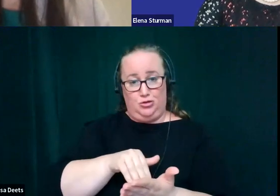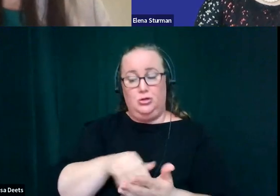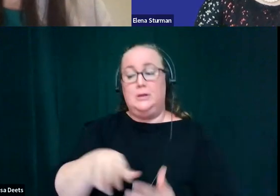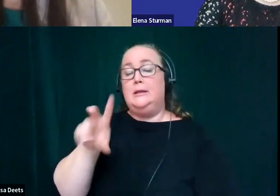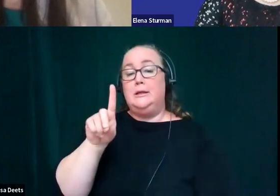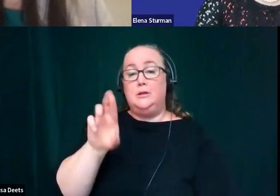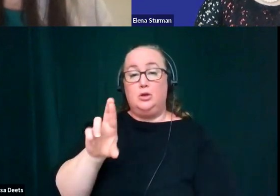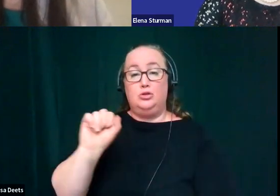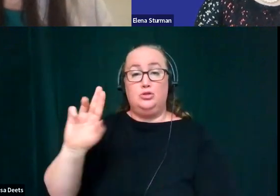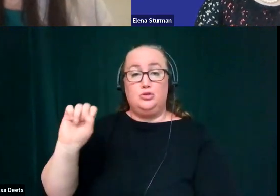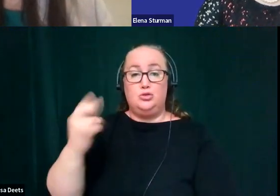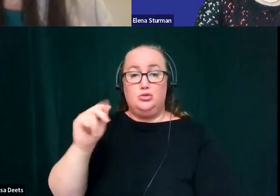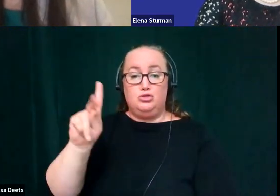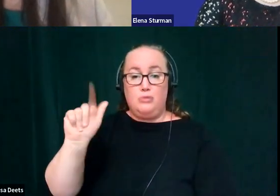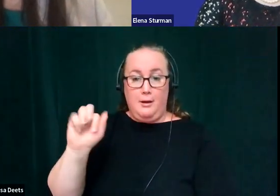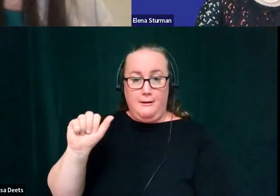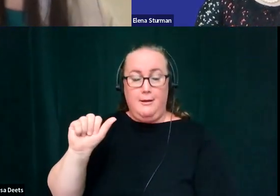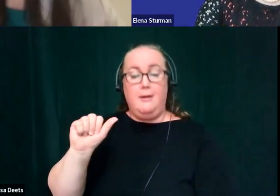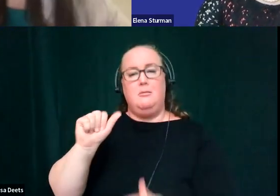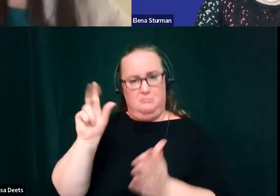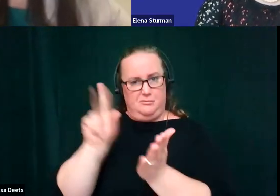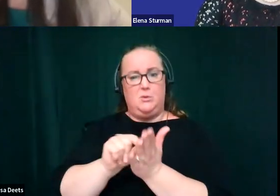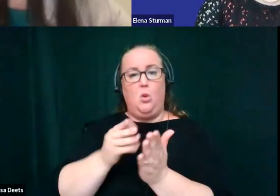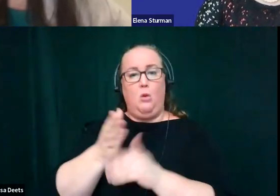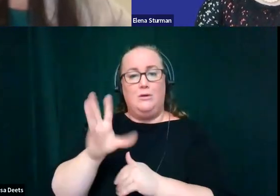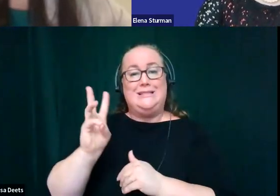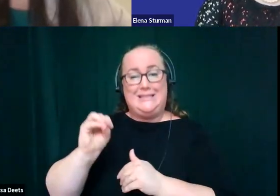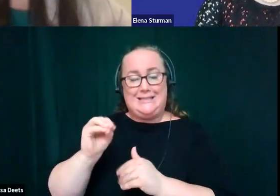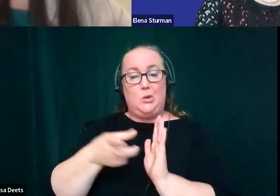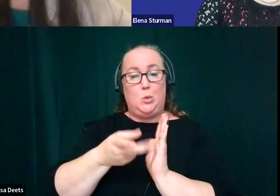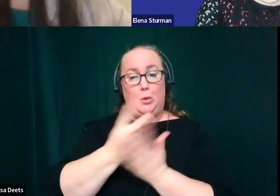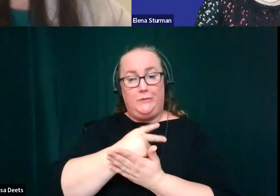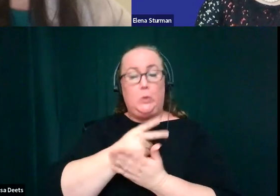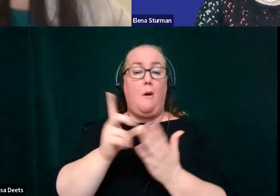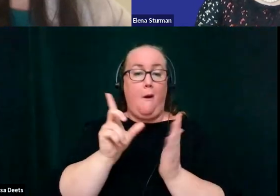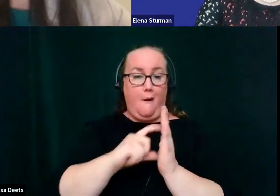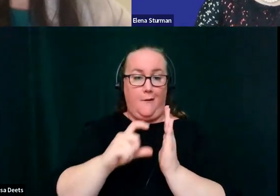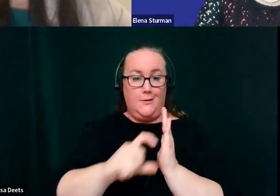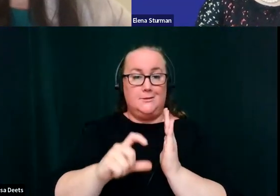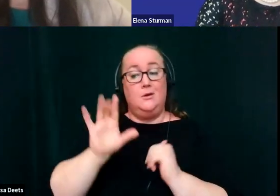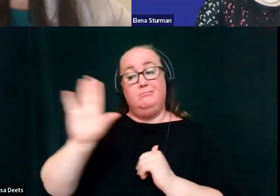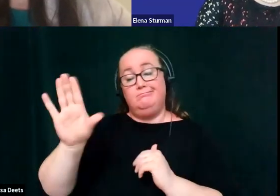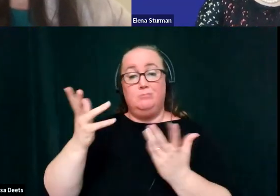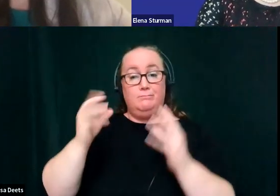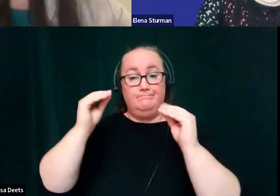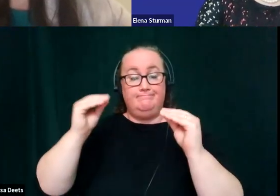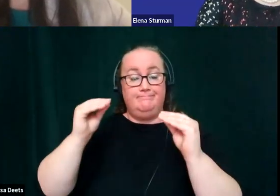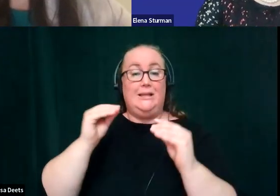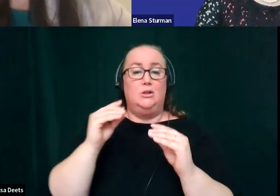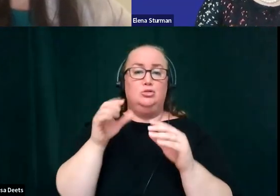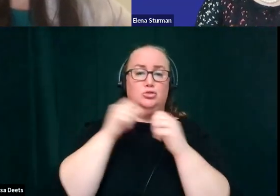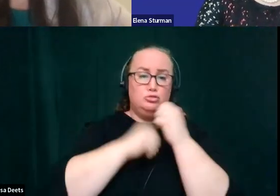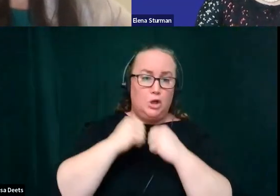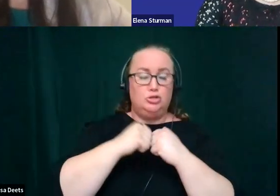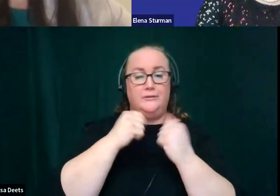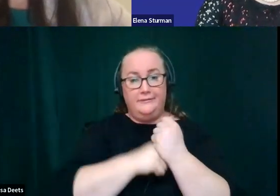published over 60 peer-reviewed articles, and her research interests include structure-function relationships in